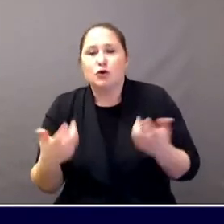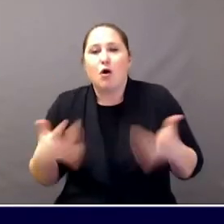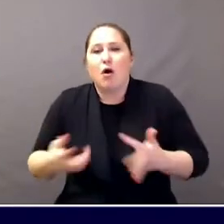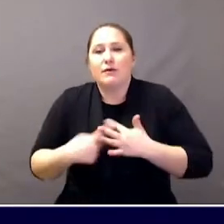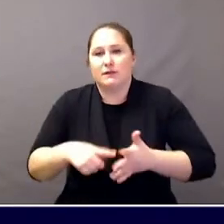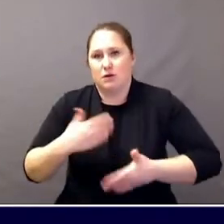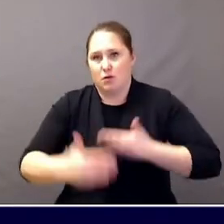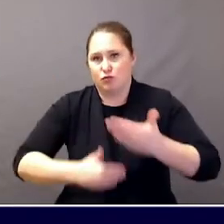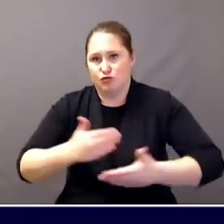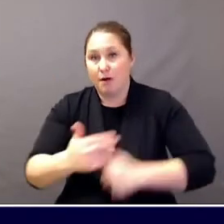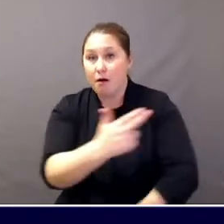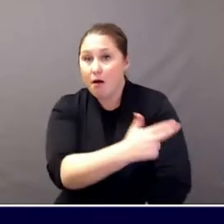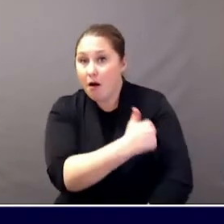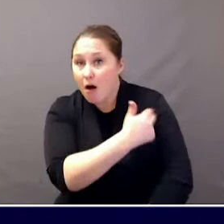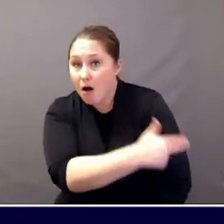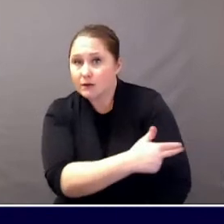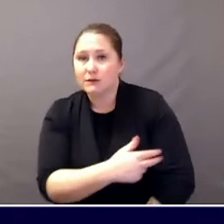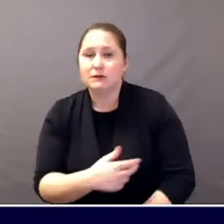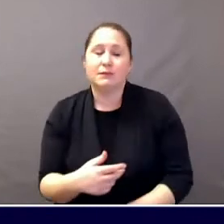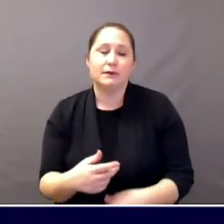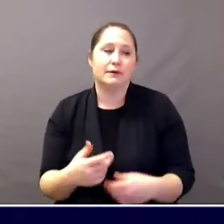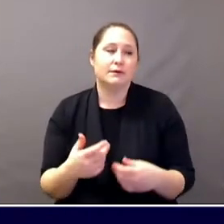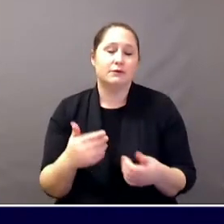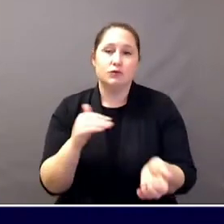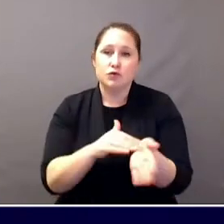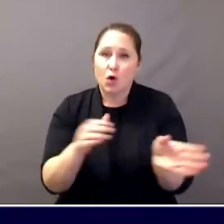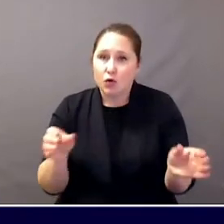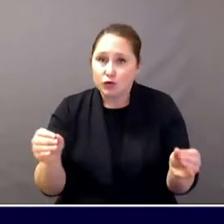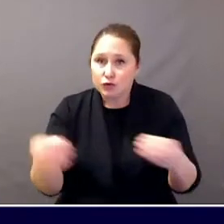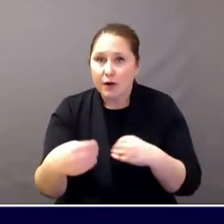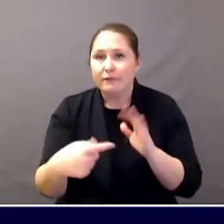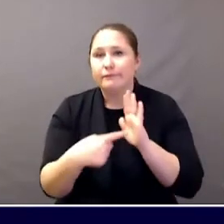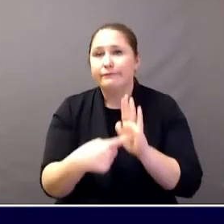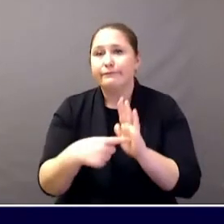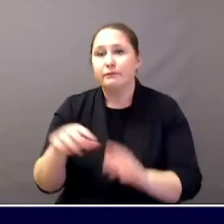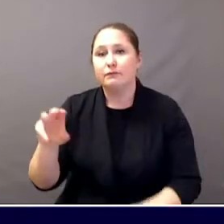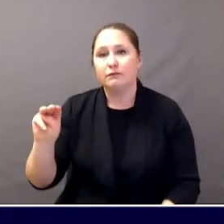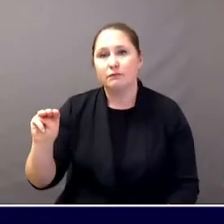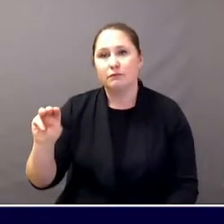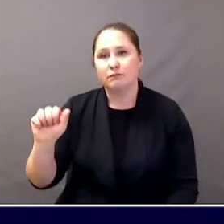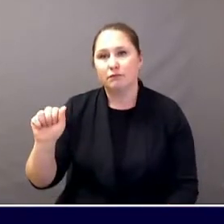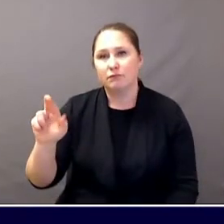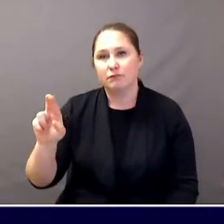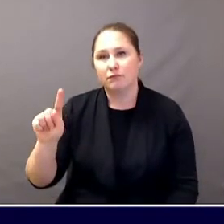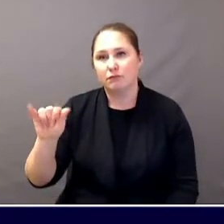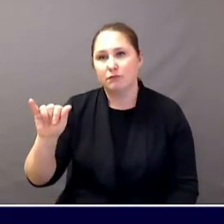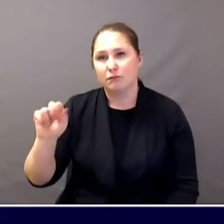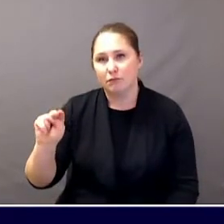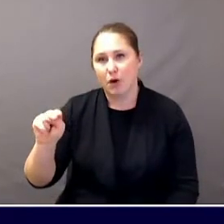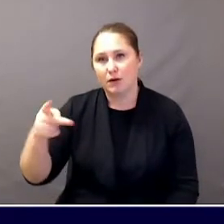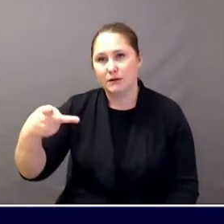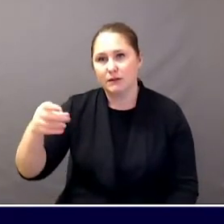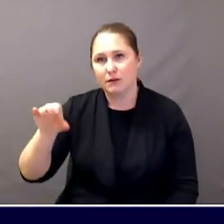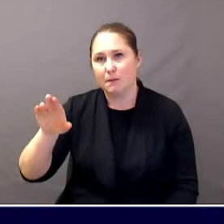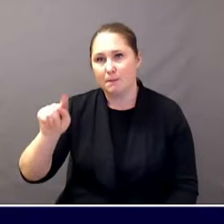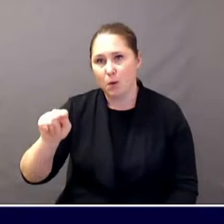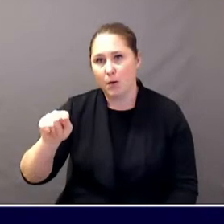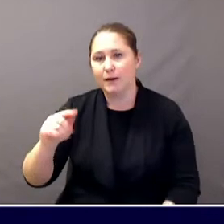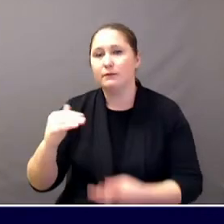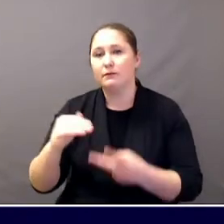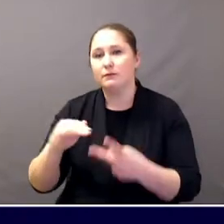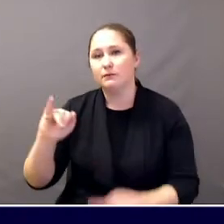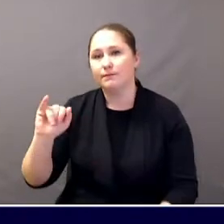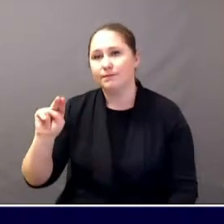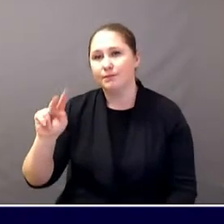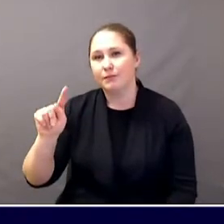our large outpatient provider sites in the state of Maine, like Martin's Point and Intermed, have been providing vaccine. They've opened their doors to